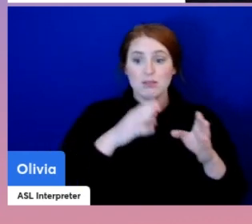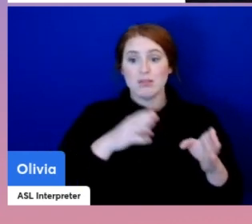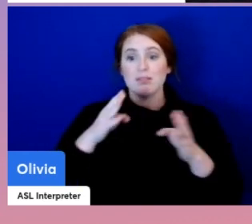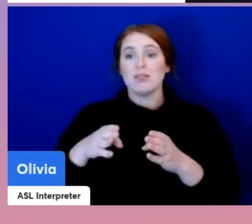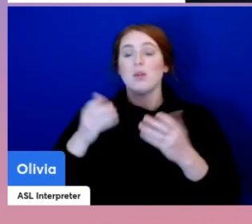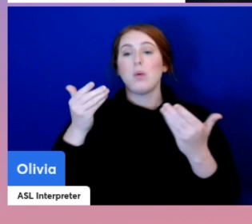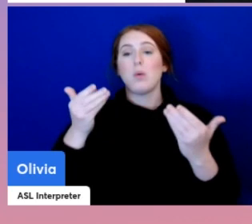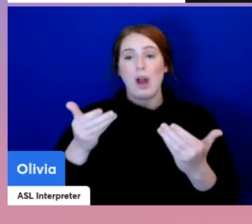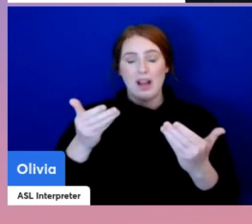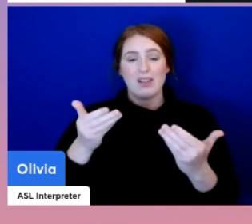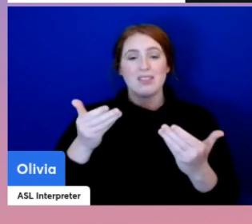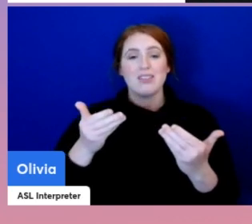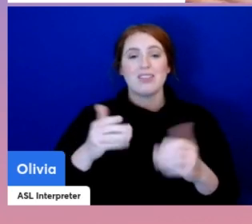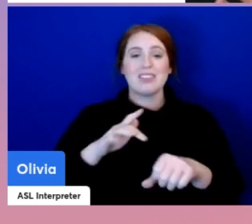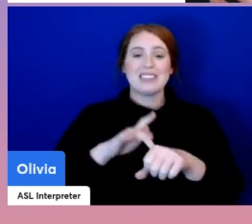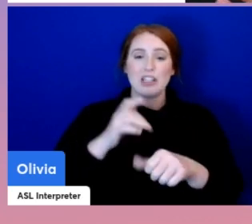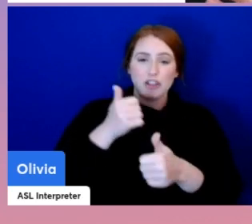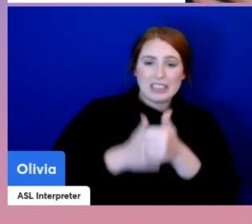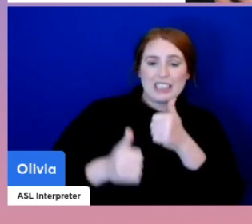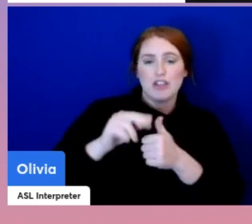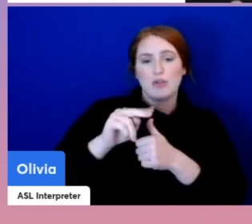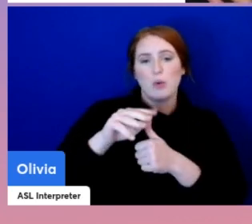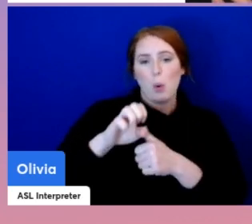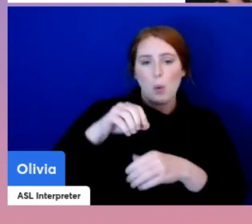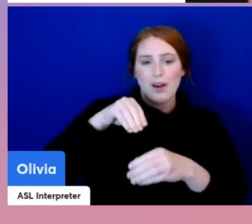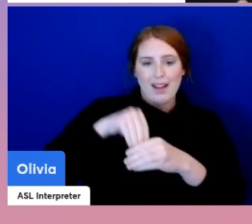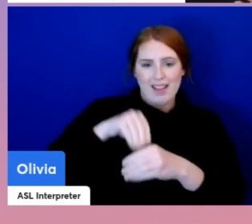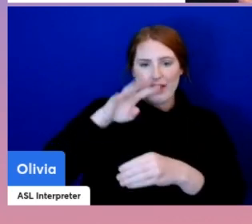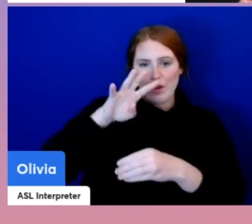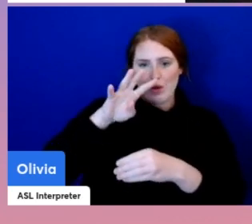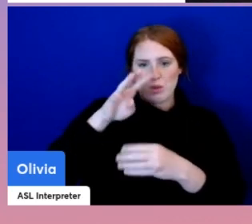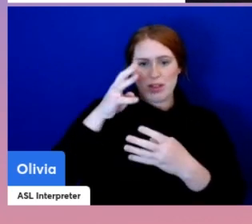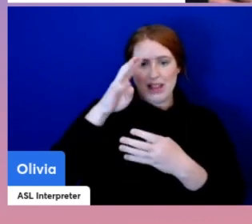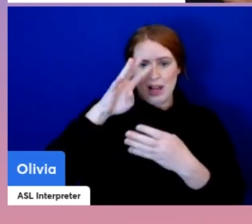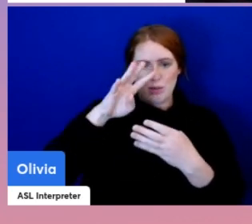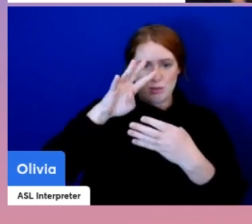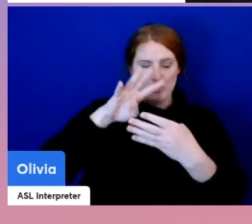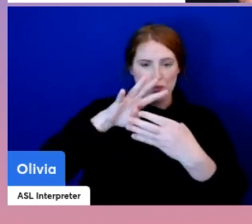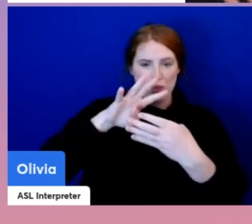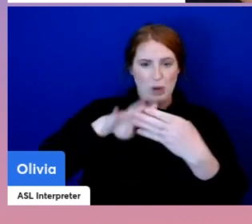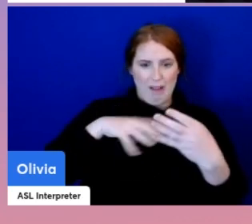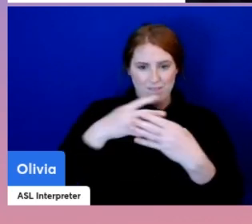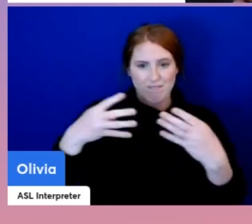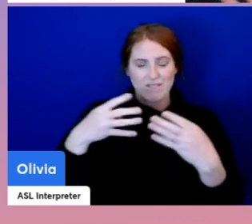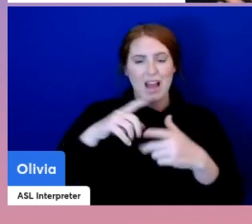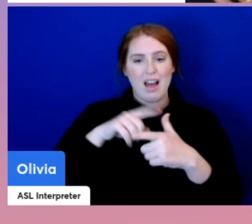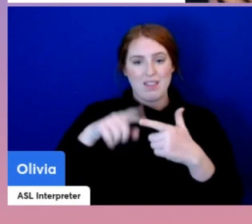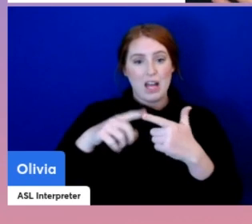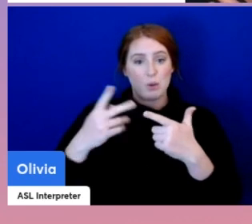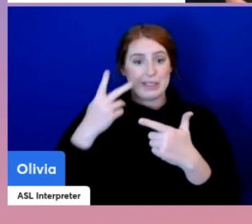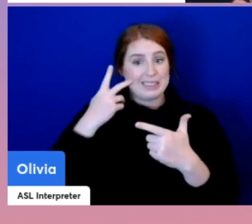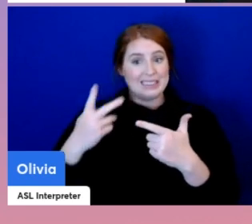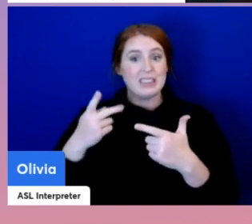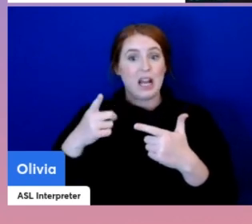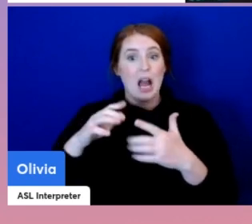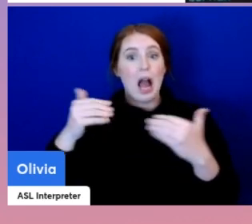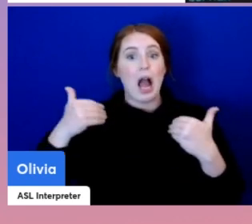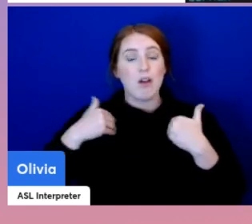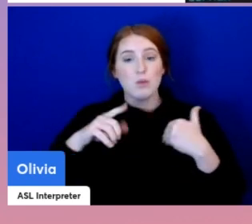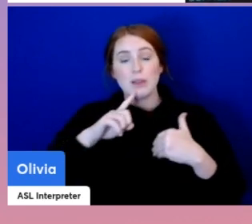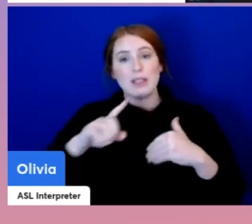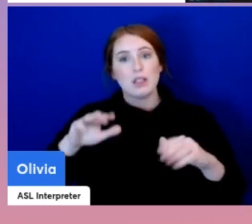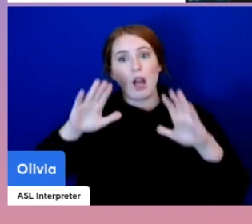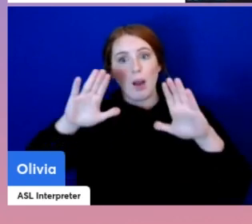perform some user-defined action. At its core, this seems like a very simple concept, but it enables some extremely powerful patterns.